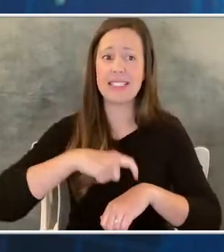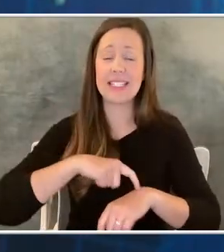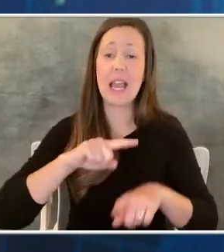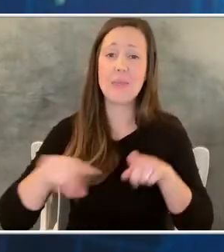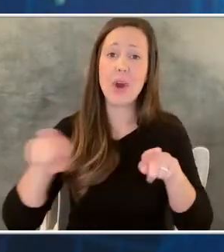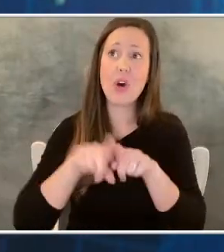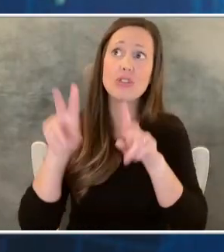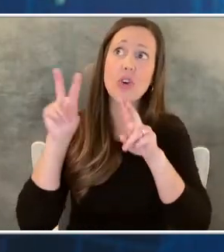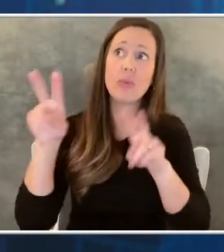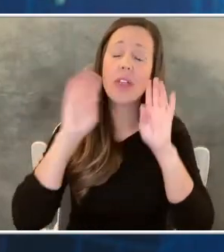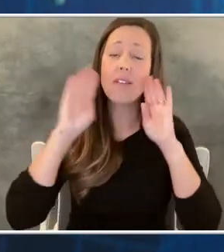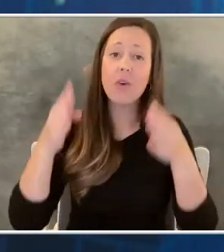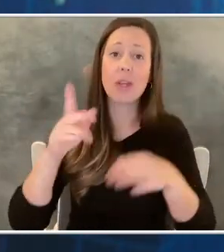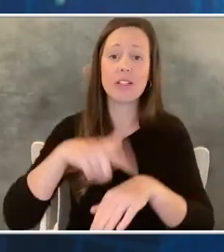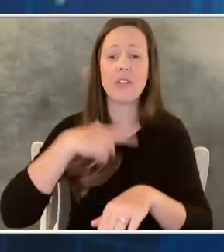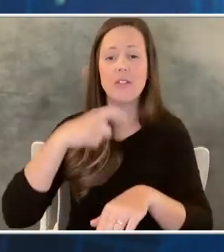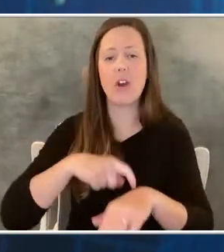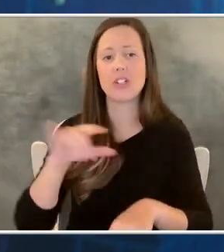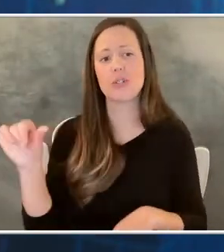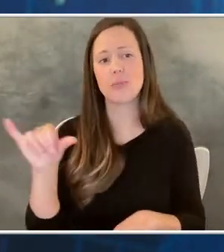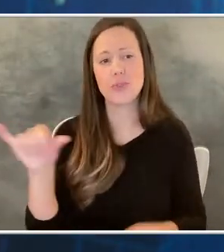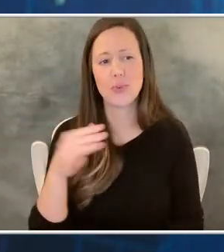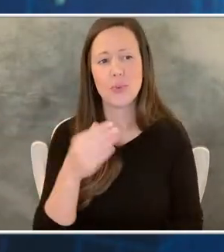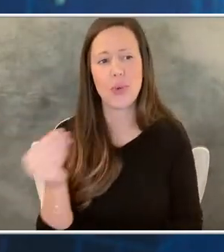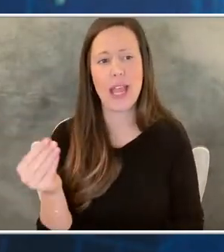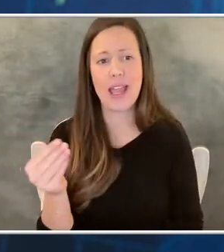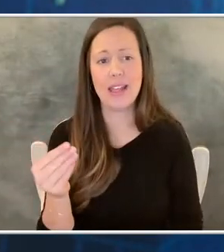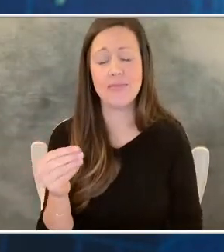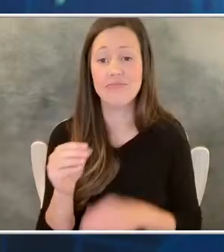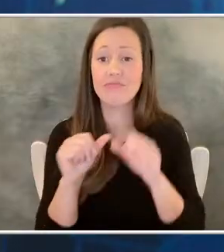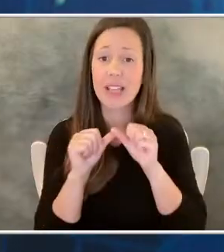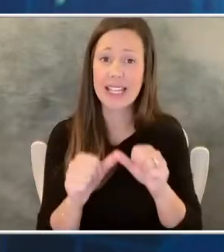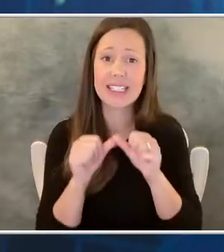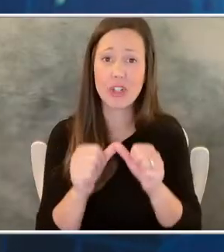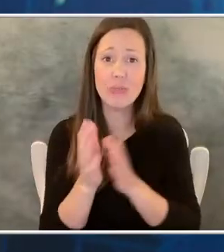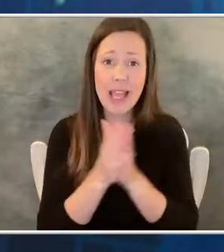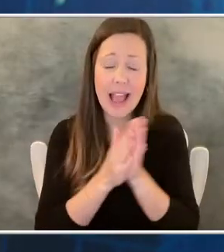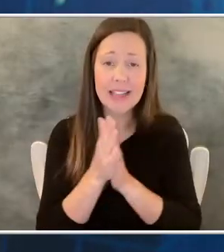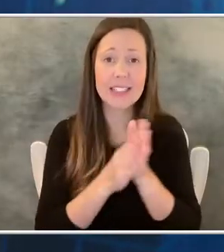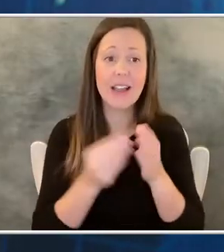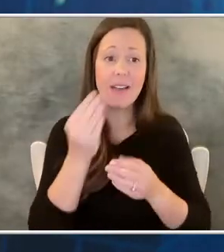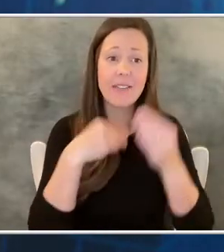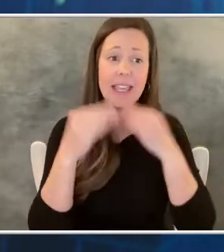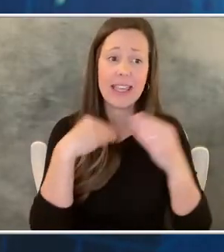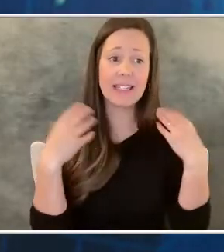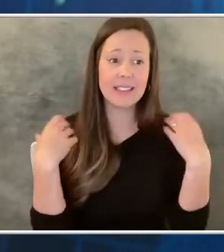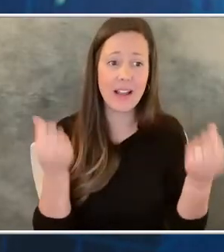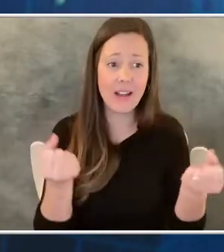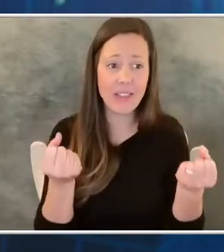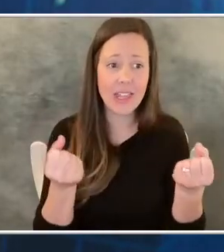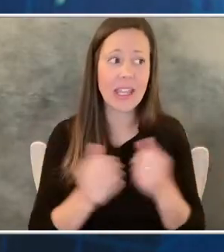term, and stay active, eat healthy, and